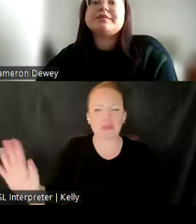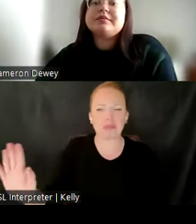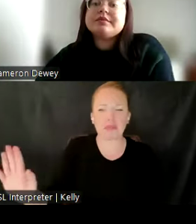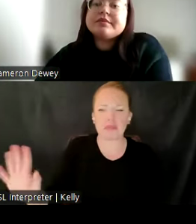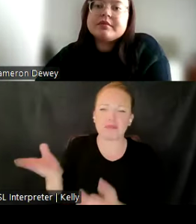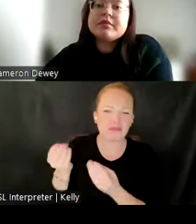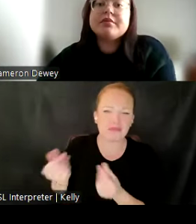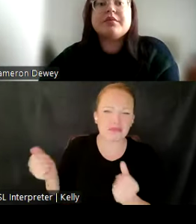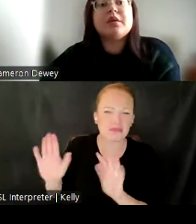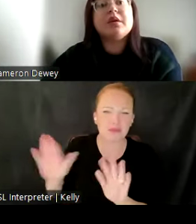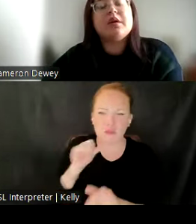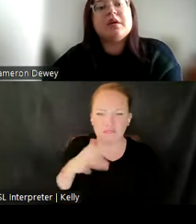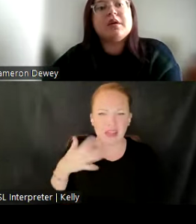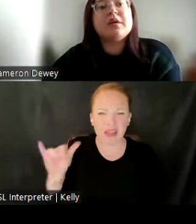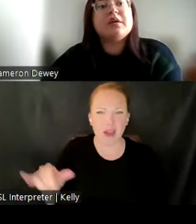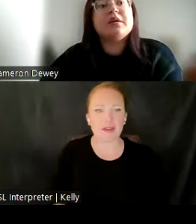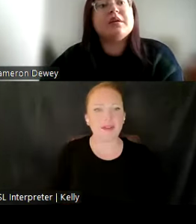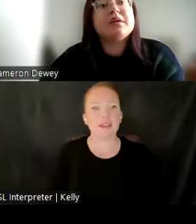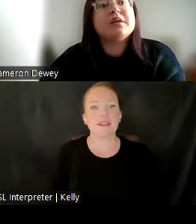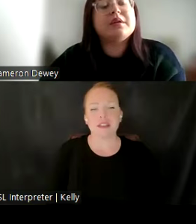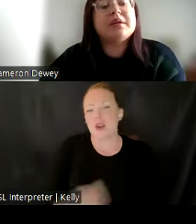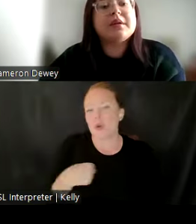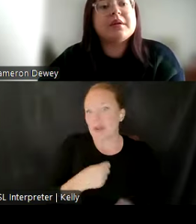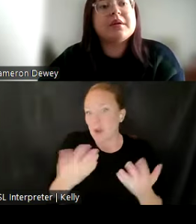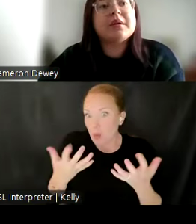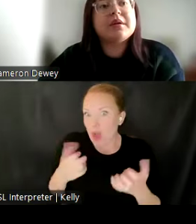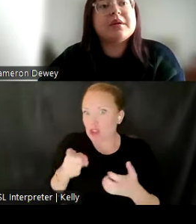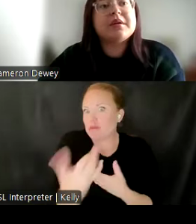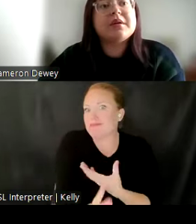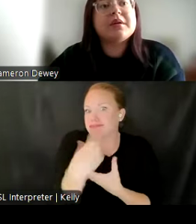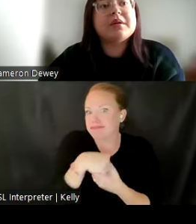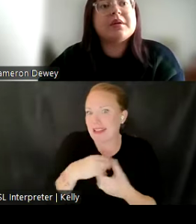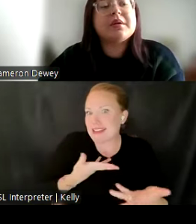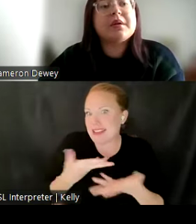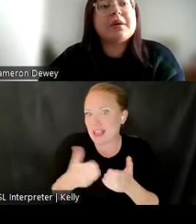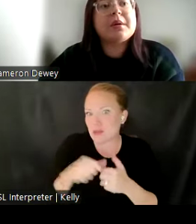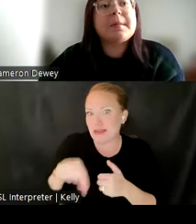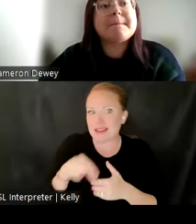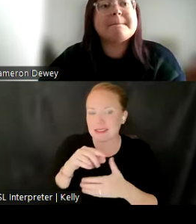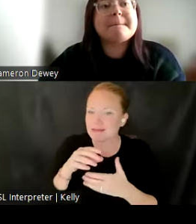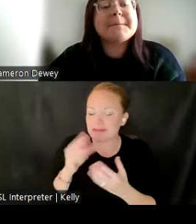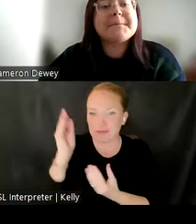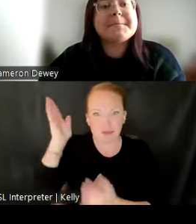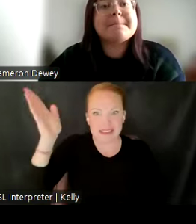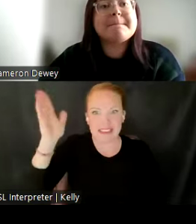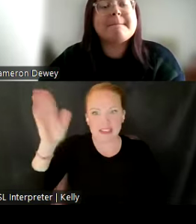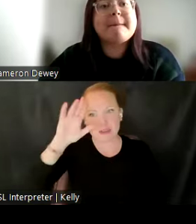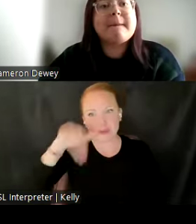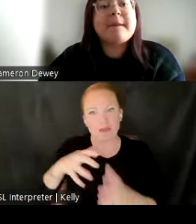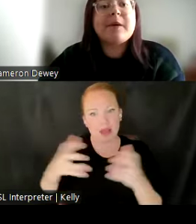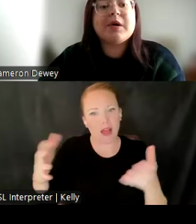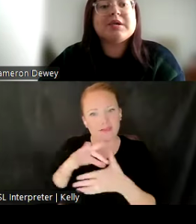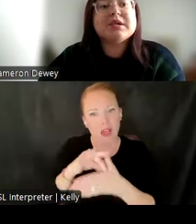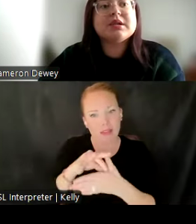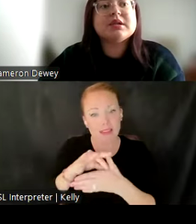So we really want to get you guys engaged in this presentation. I know it's a lot of content to get through, but if you feel